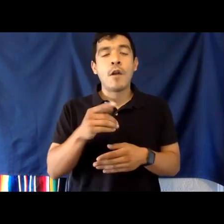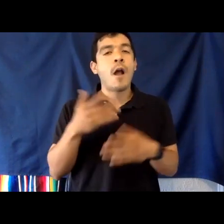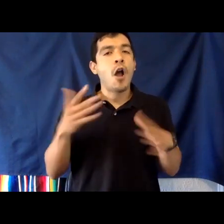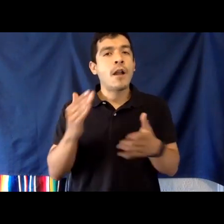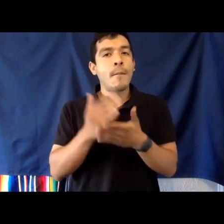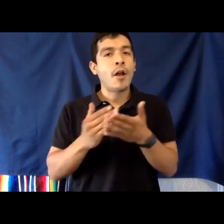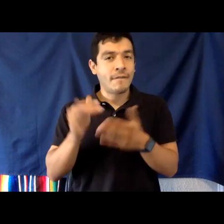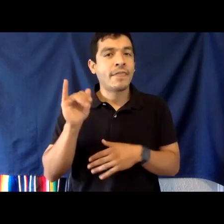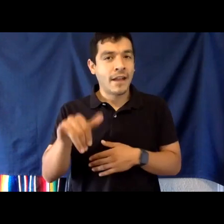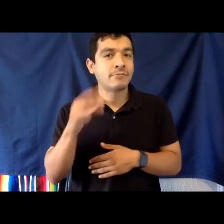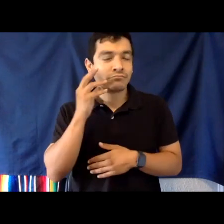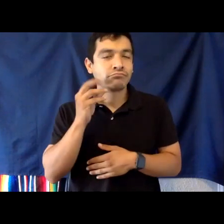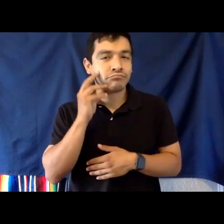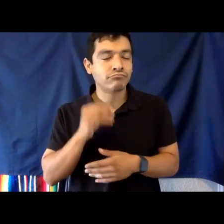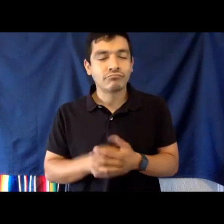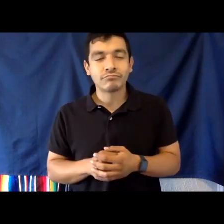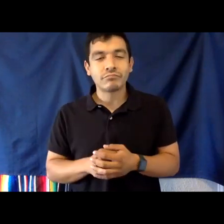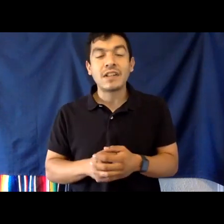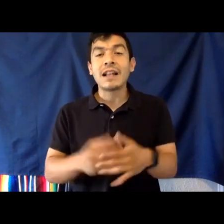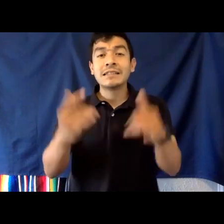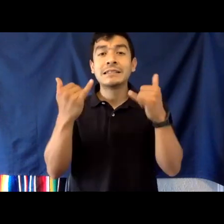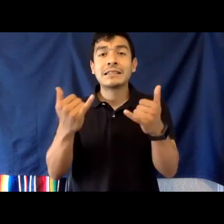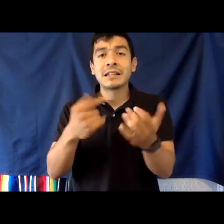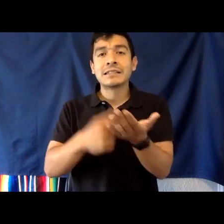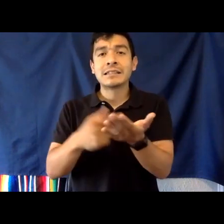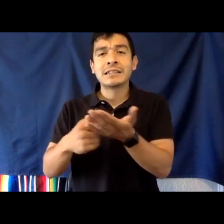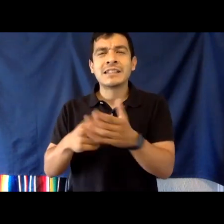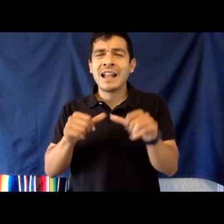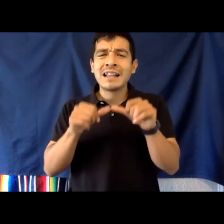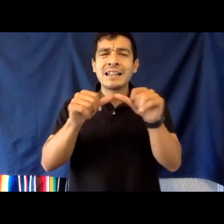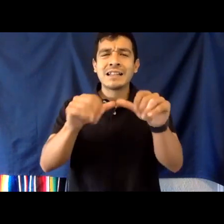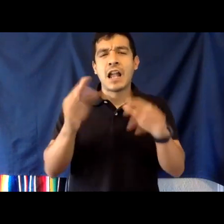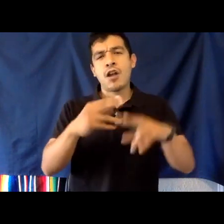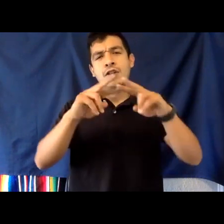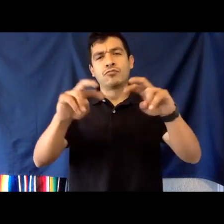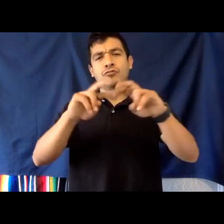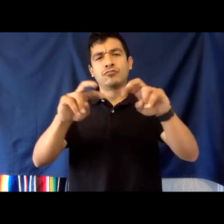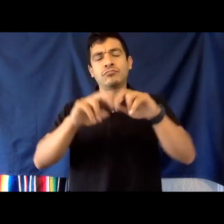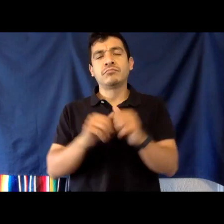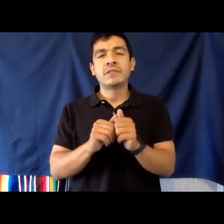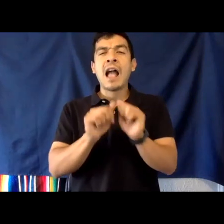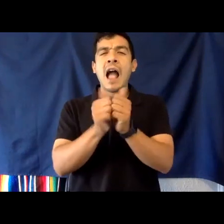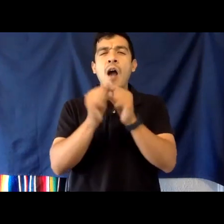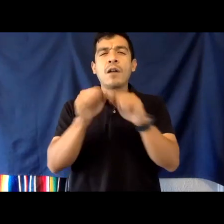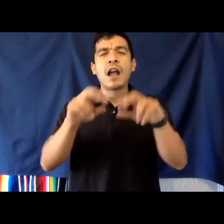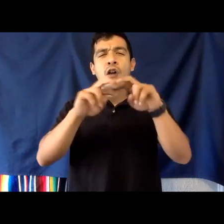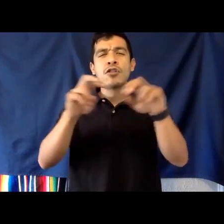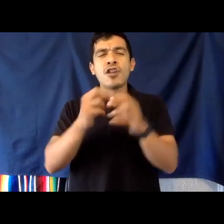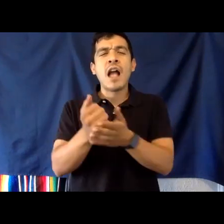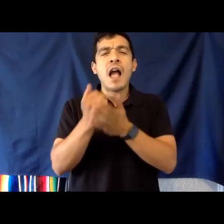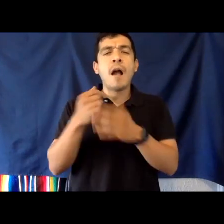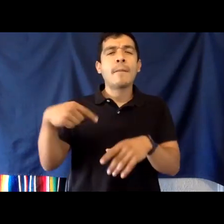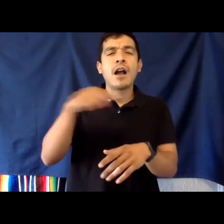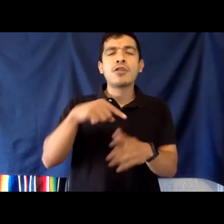those. Today's conversation continues that exploration. How can research help us map power in